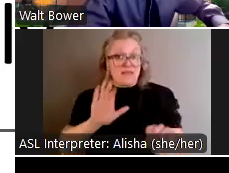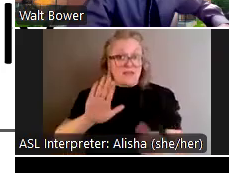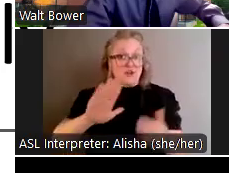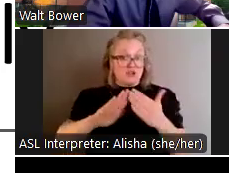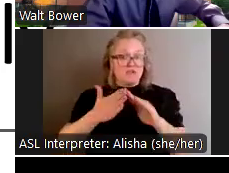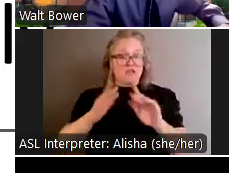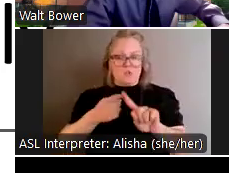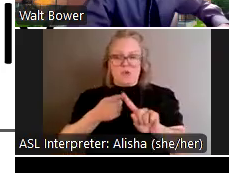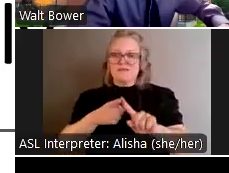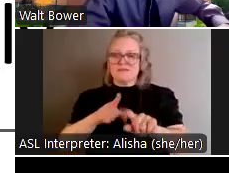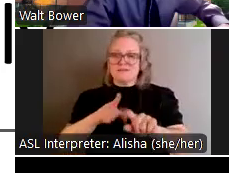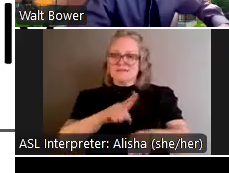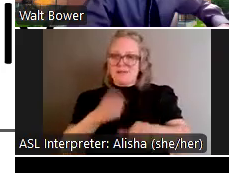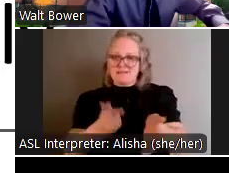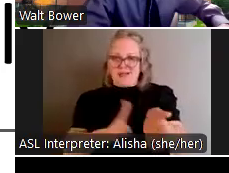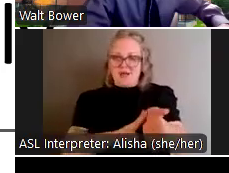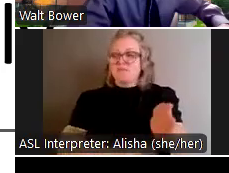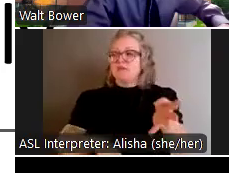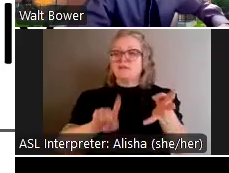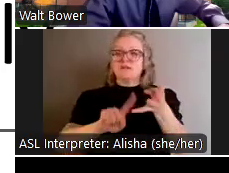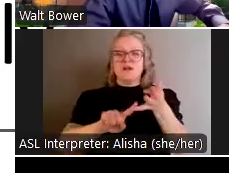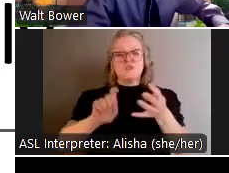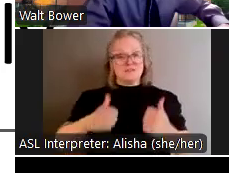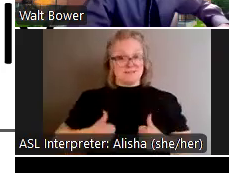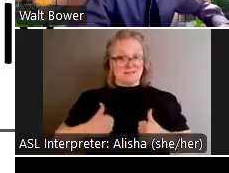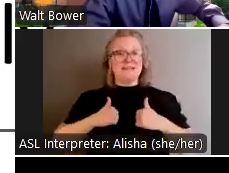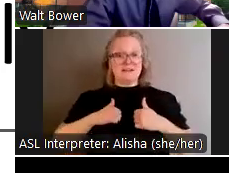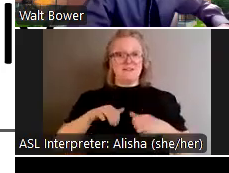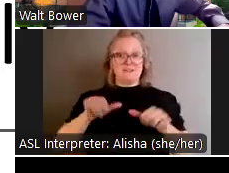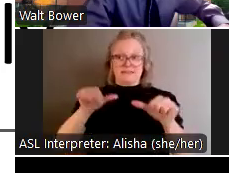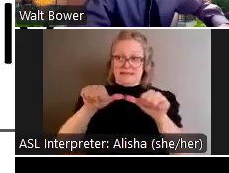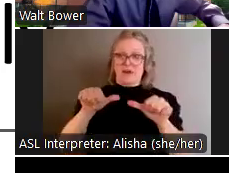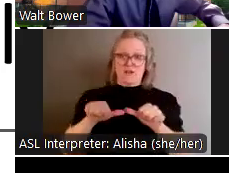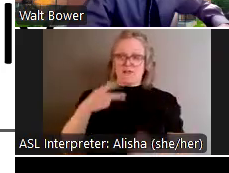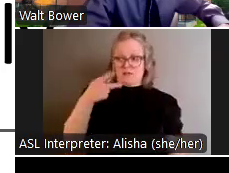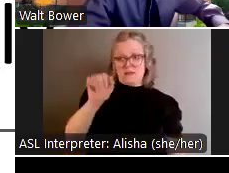then you also have to live in an area covered by a PACE organization.